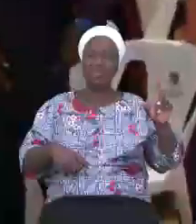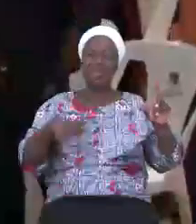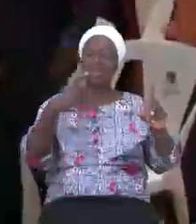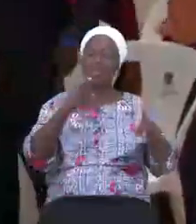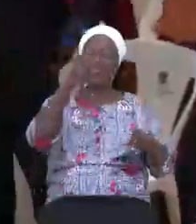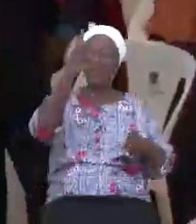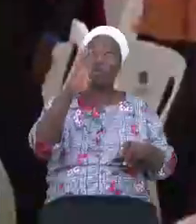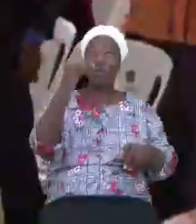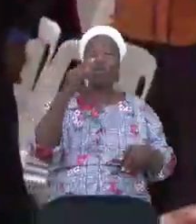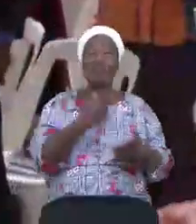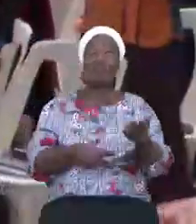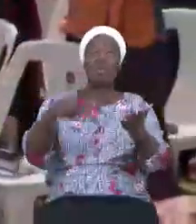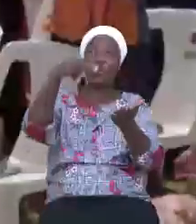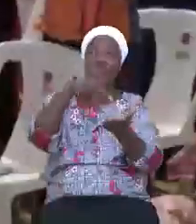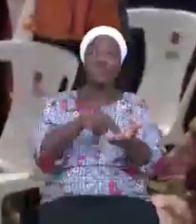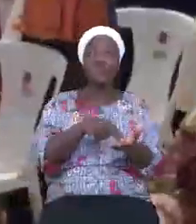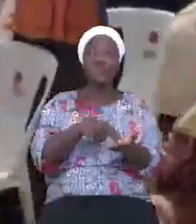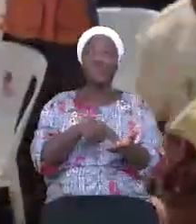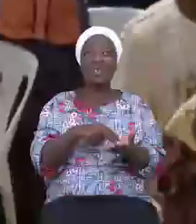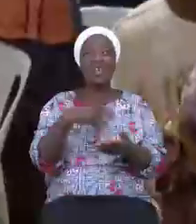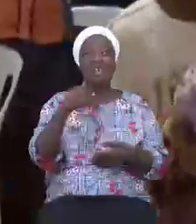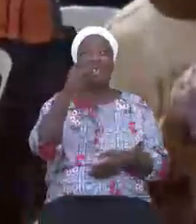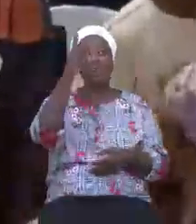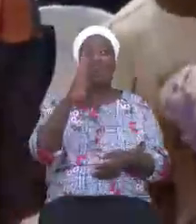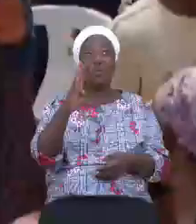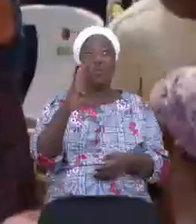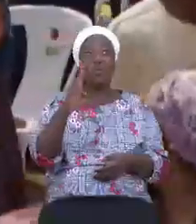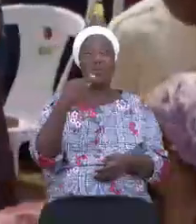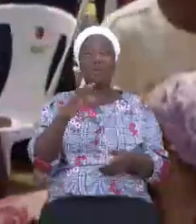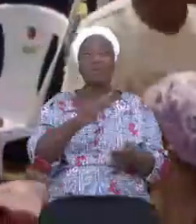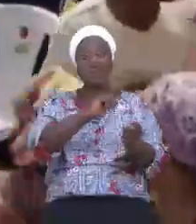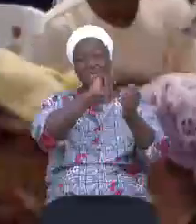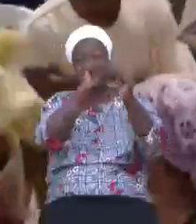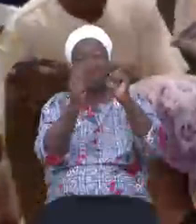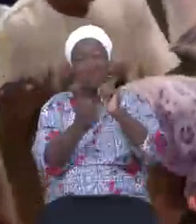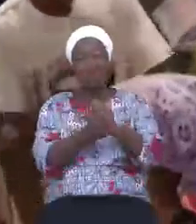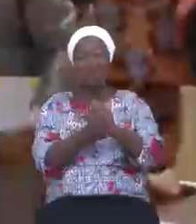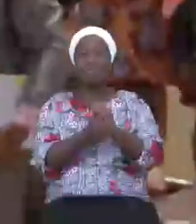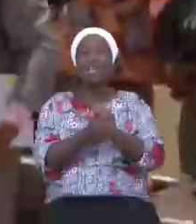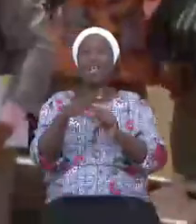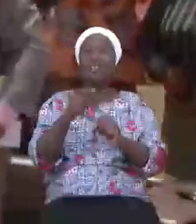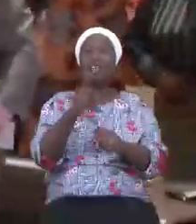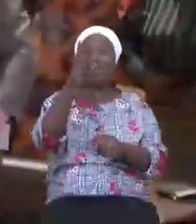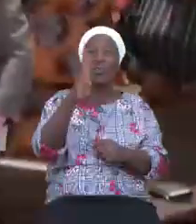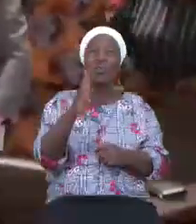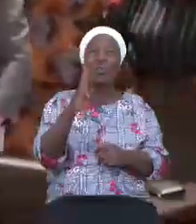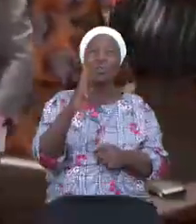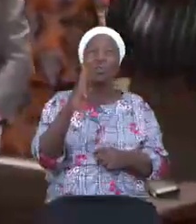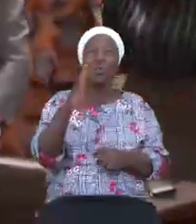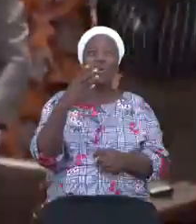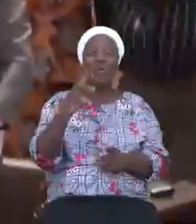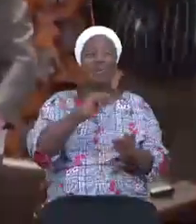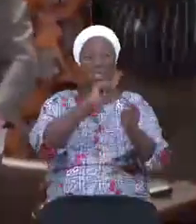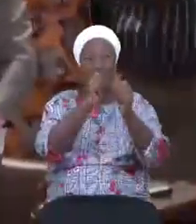God of resurrection, the God of transfiguration, the God of